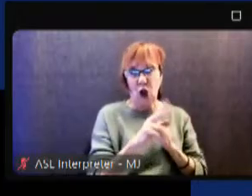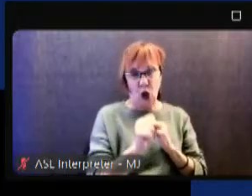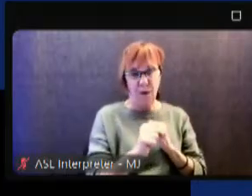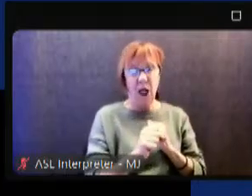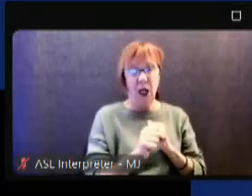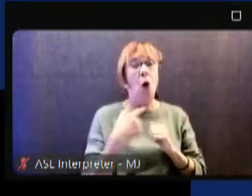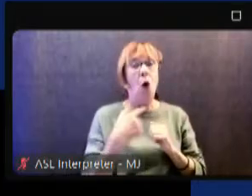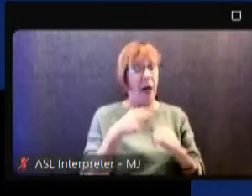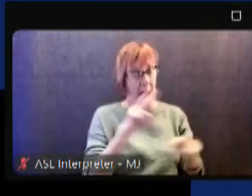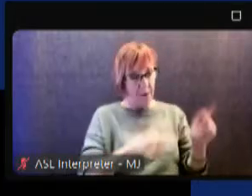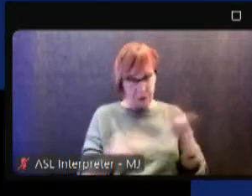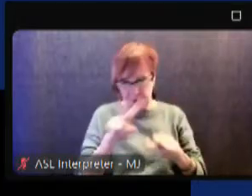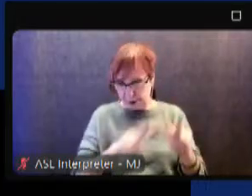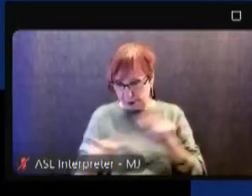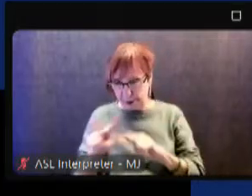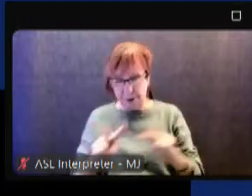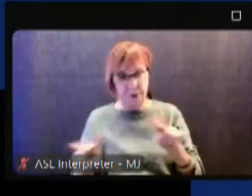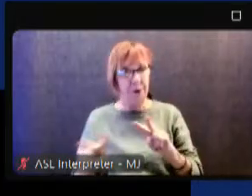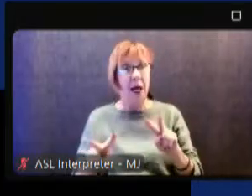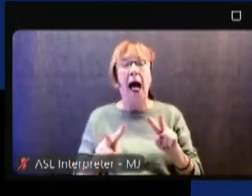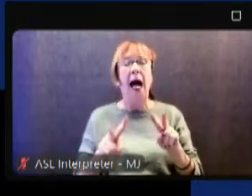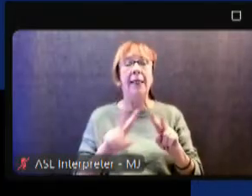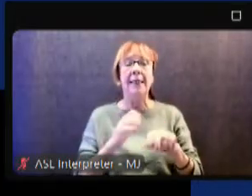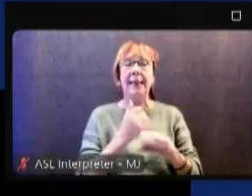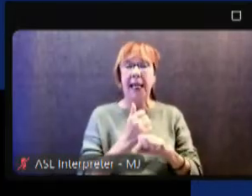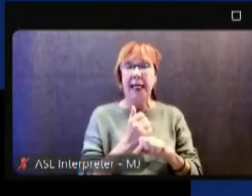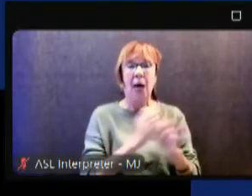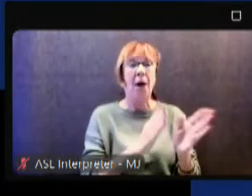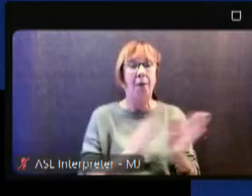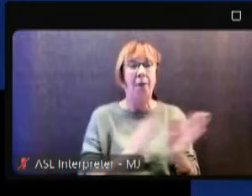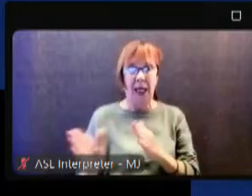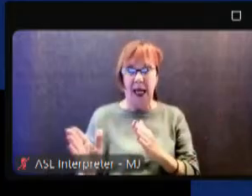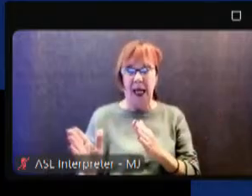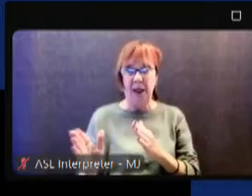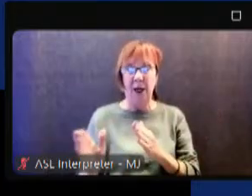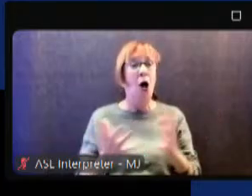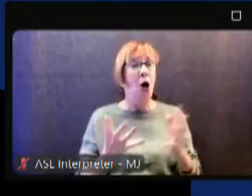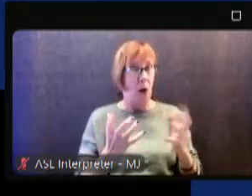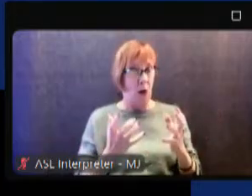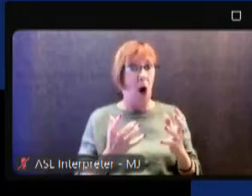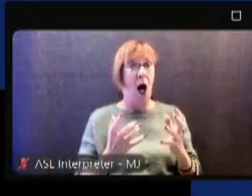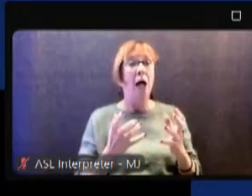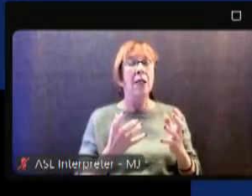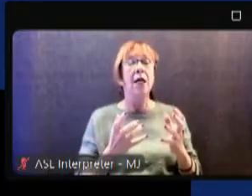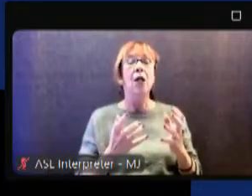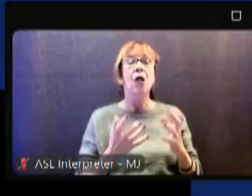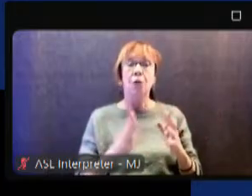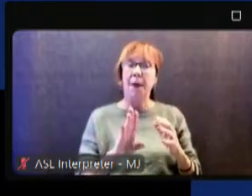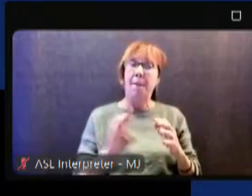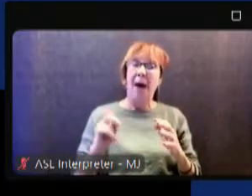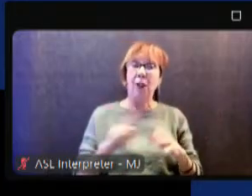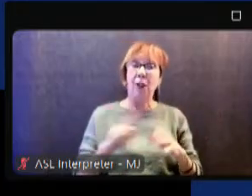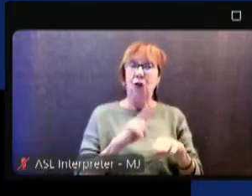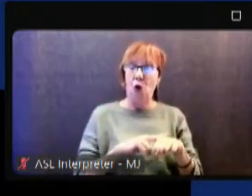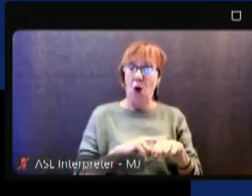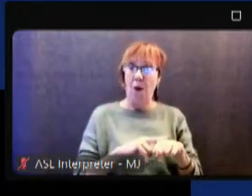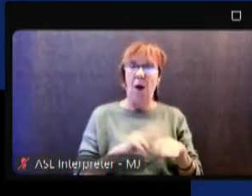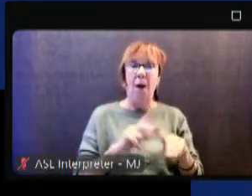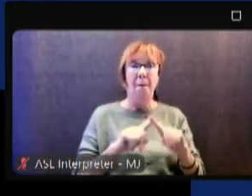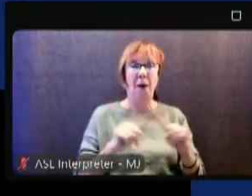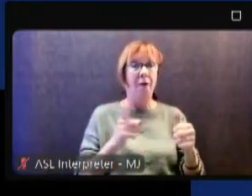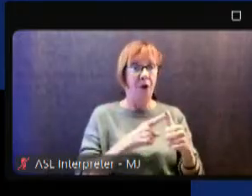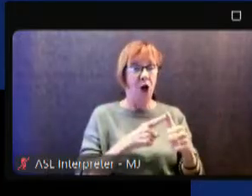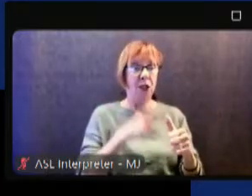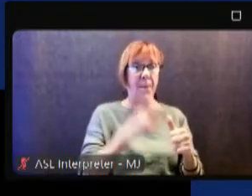plans for the repairs. We are working throughout the community to return it to normalcy. We will require time for the plans to be completed and